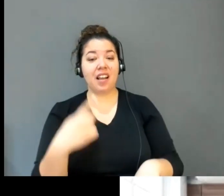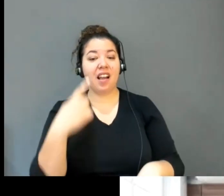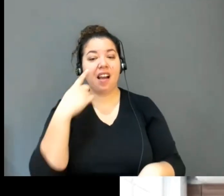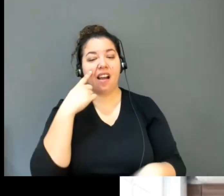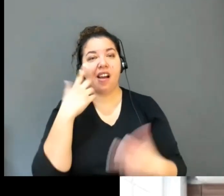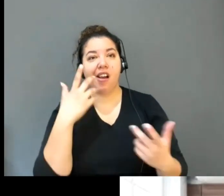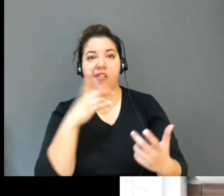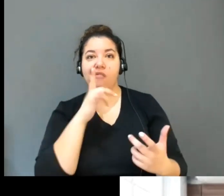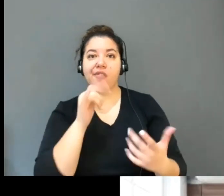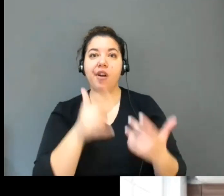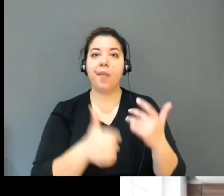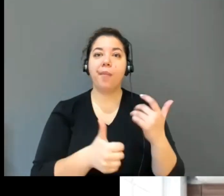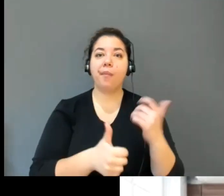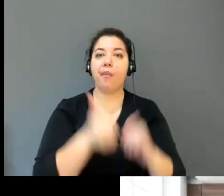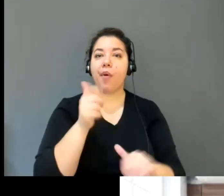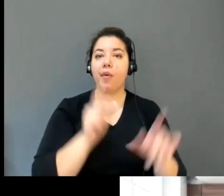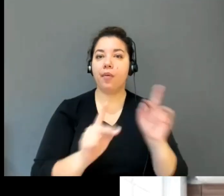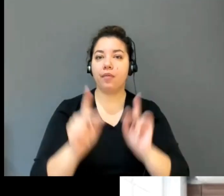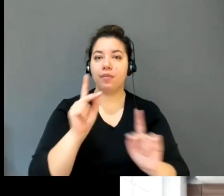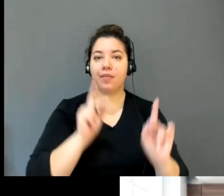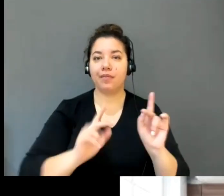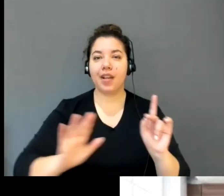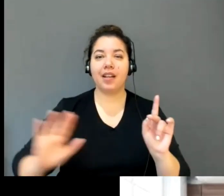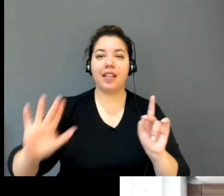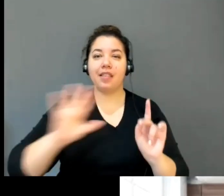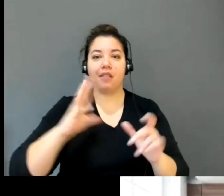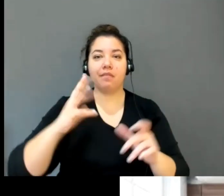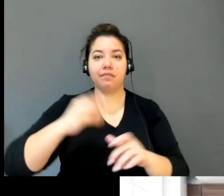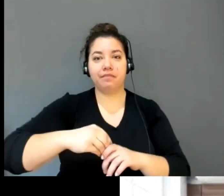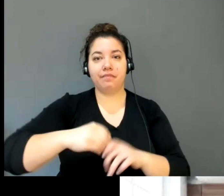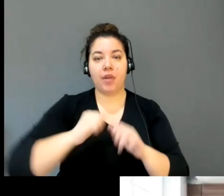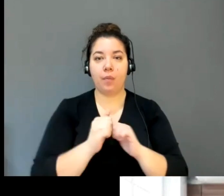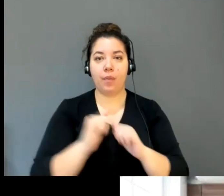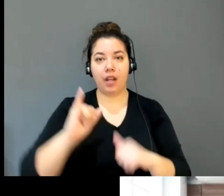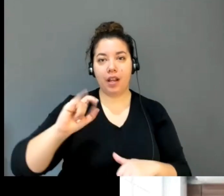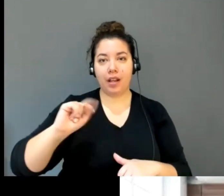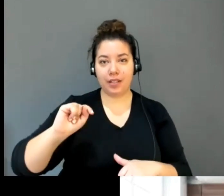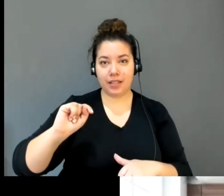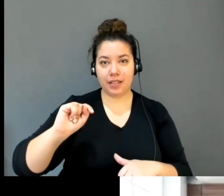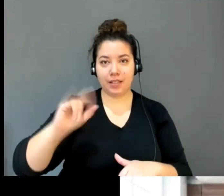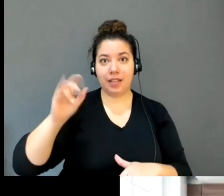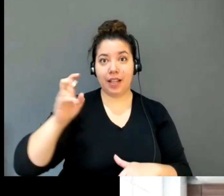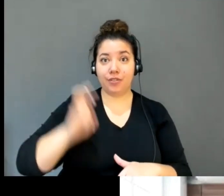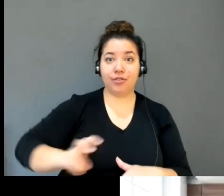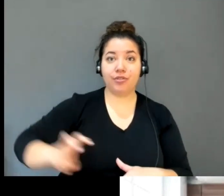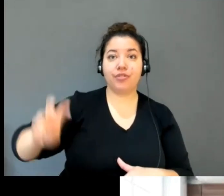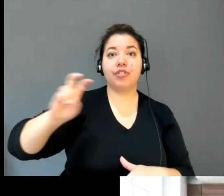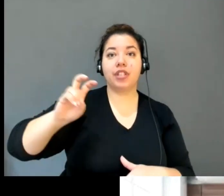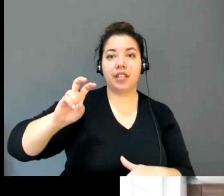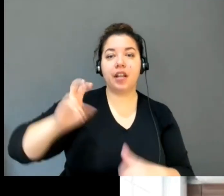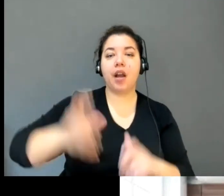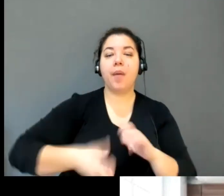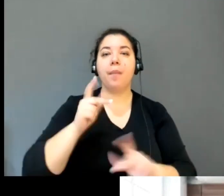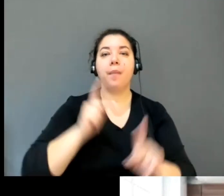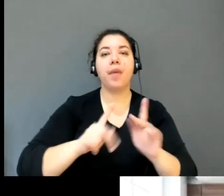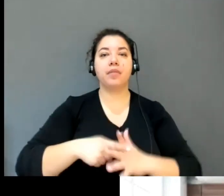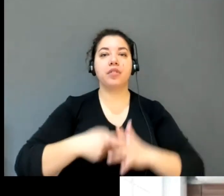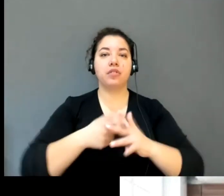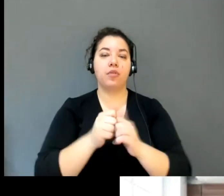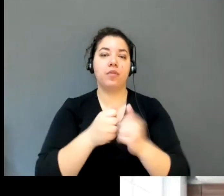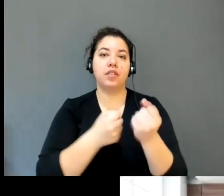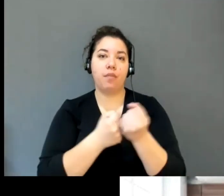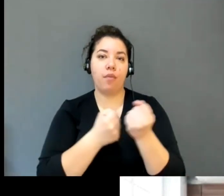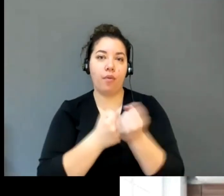people's journey through IT starts out in the support area. So in other words, problem